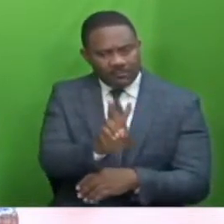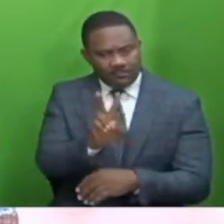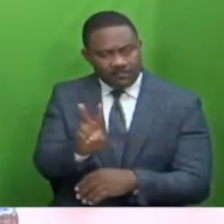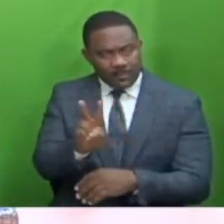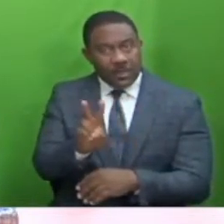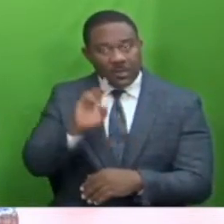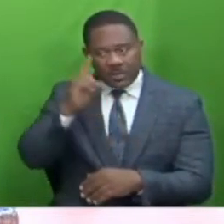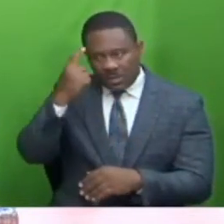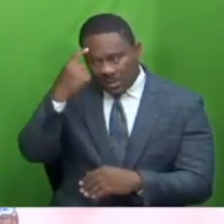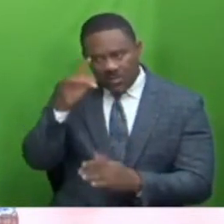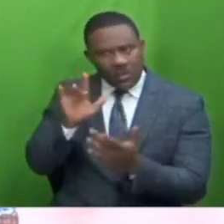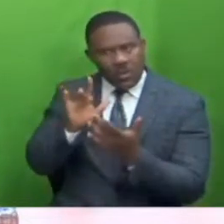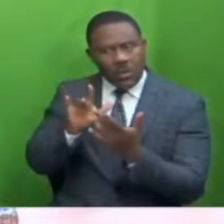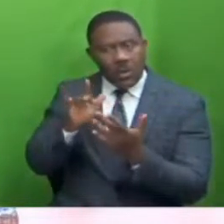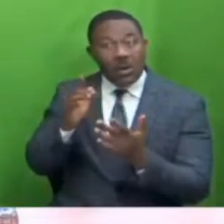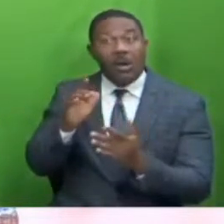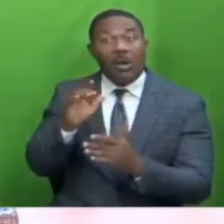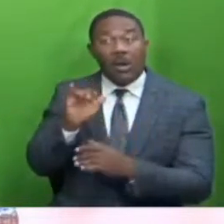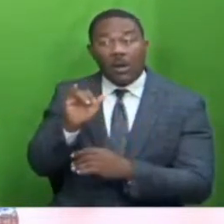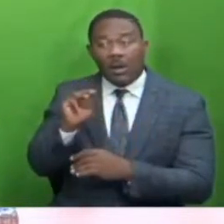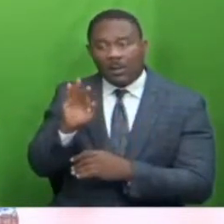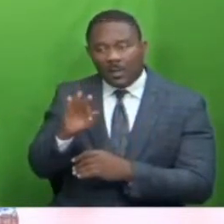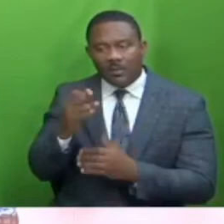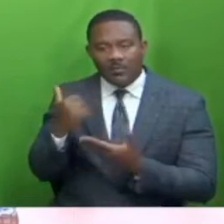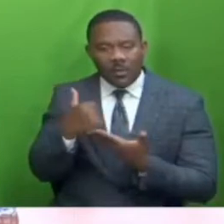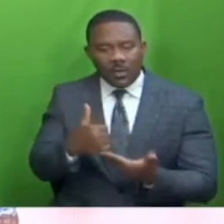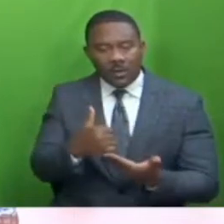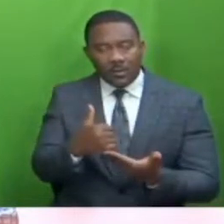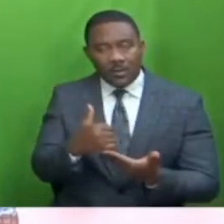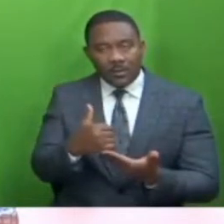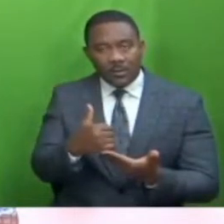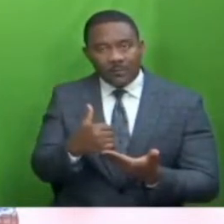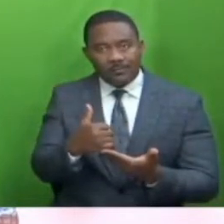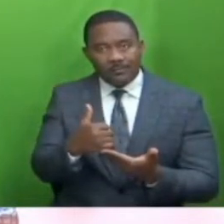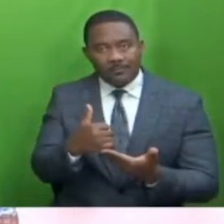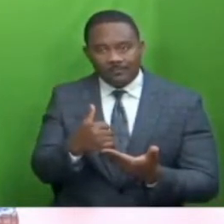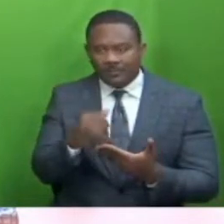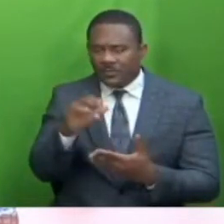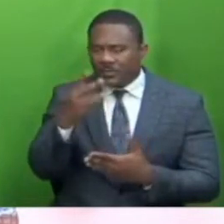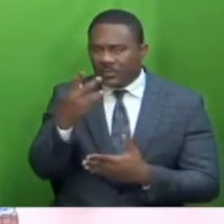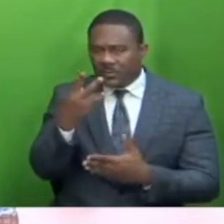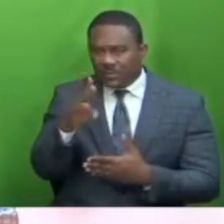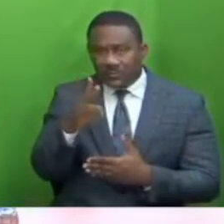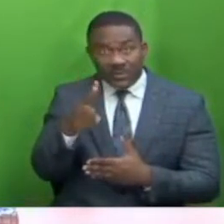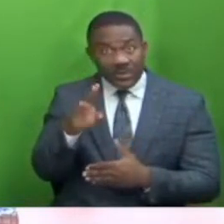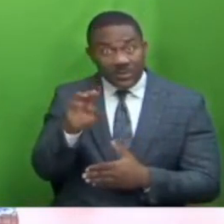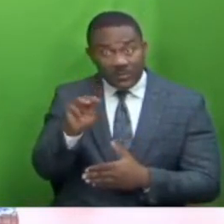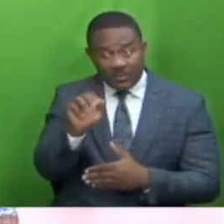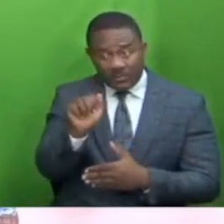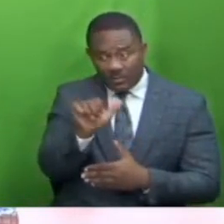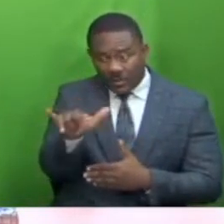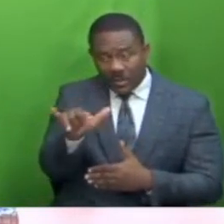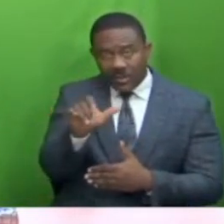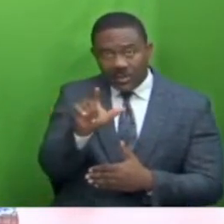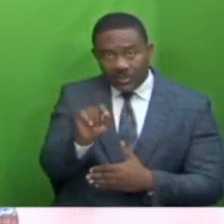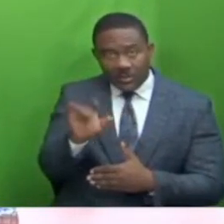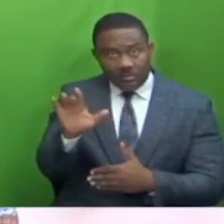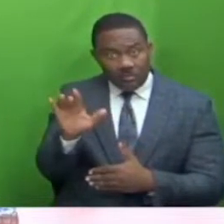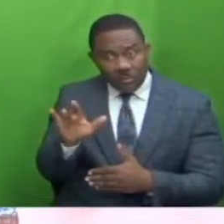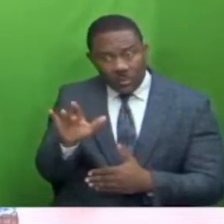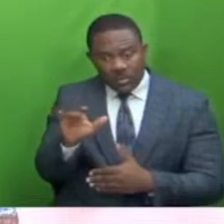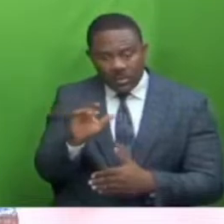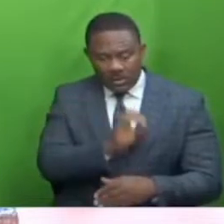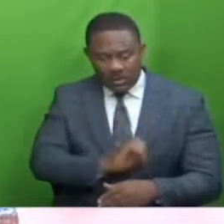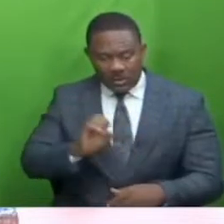the implementation of our PC-PEG program. On 17th May 2023, the Executive Board of the